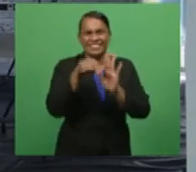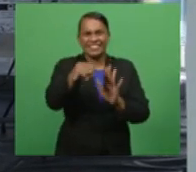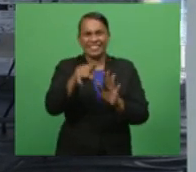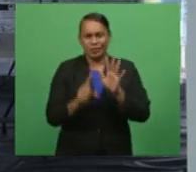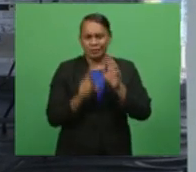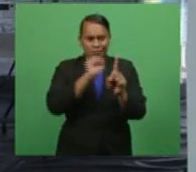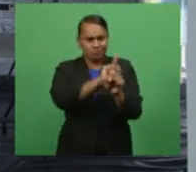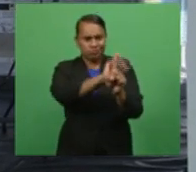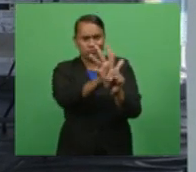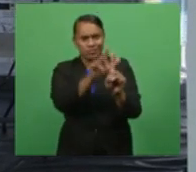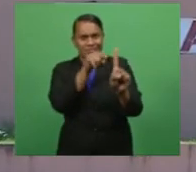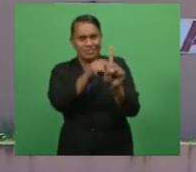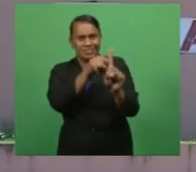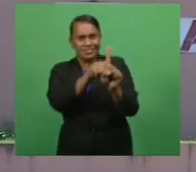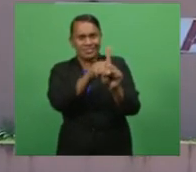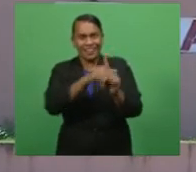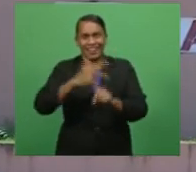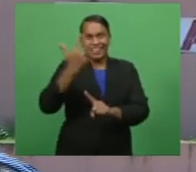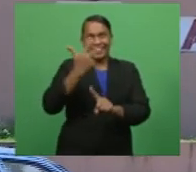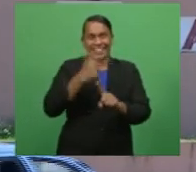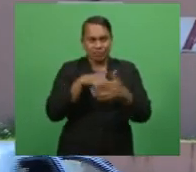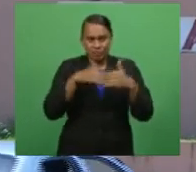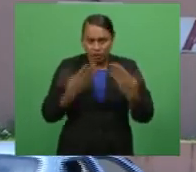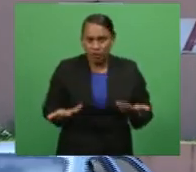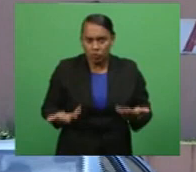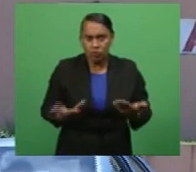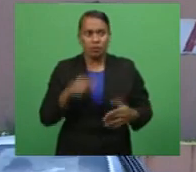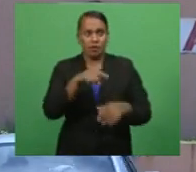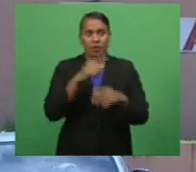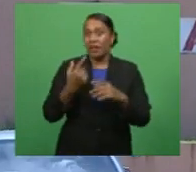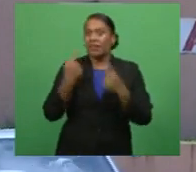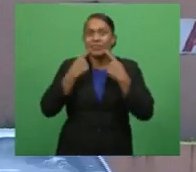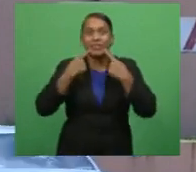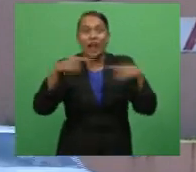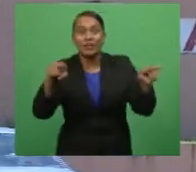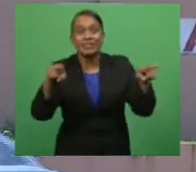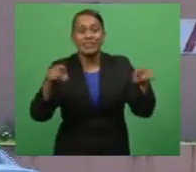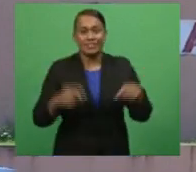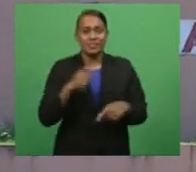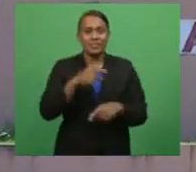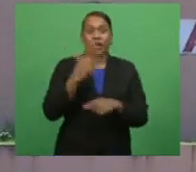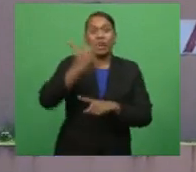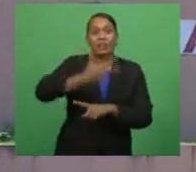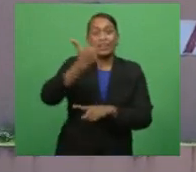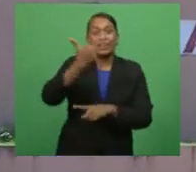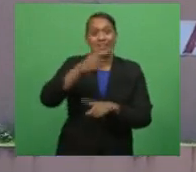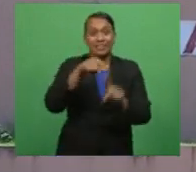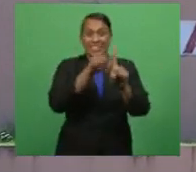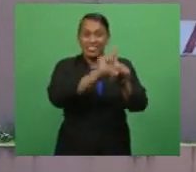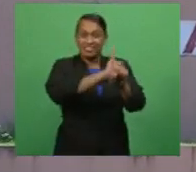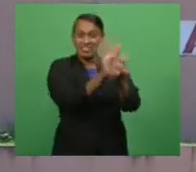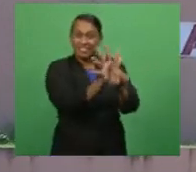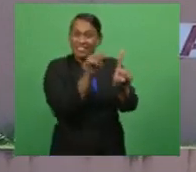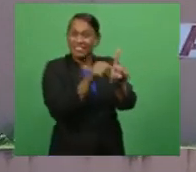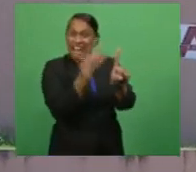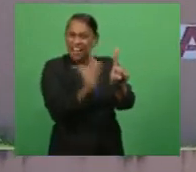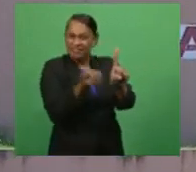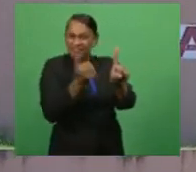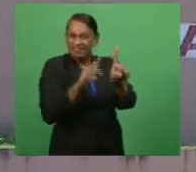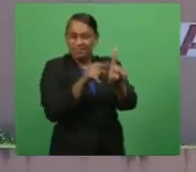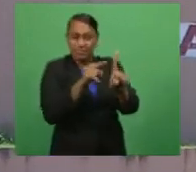case was announced. Of the 18 patients, 14 have recovered and are still in self-isolation in their homes,